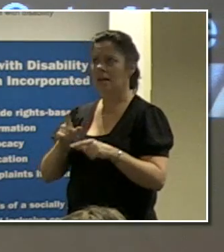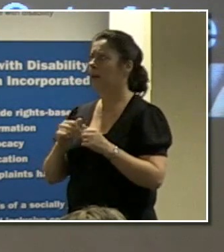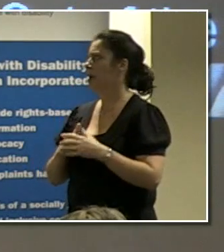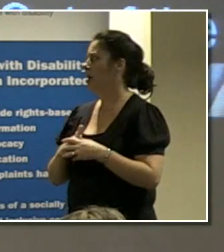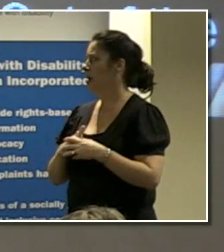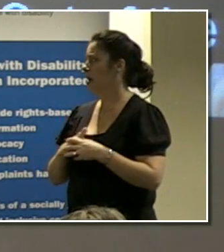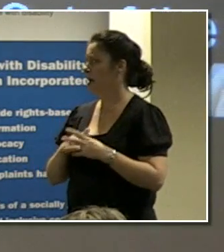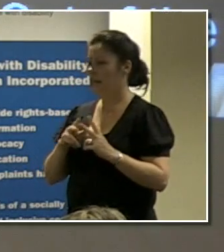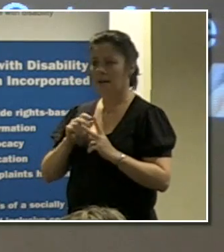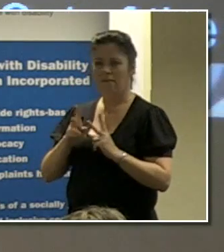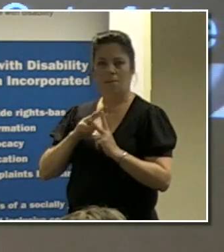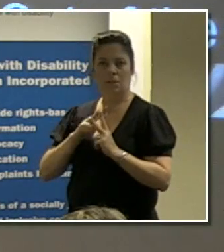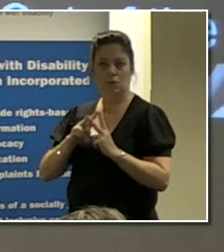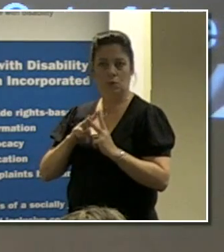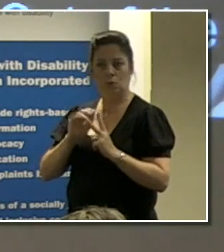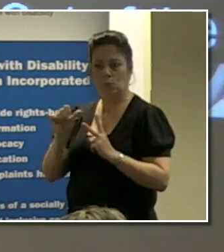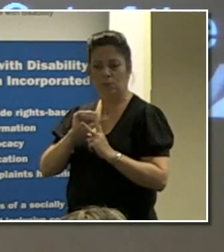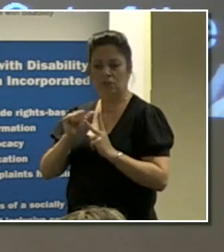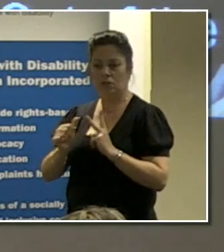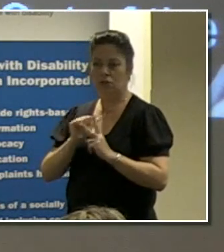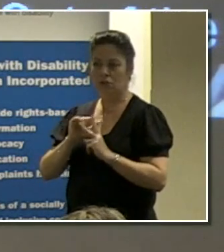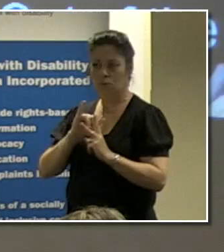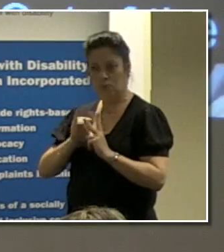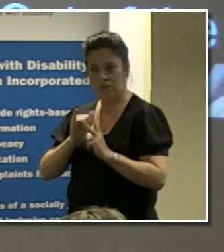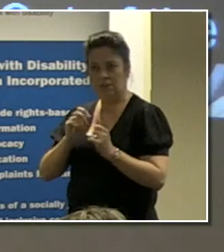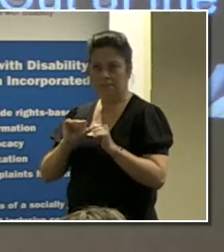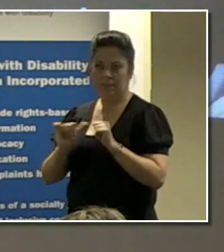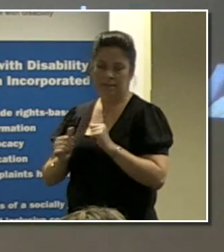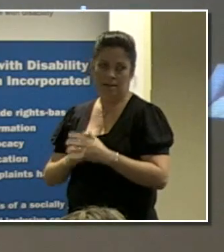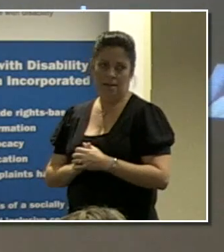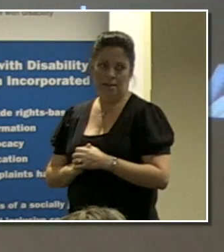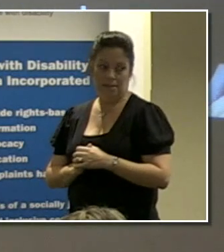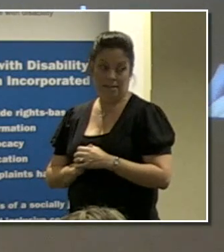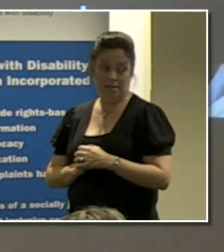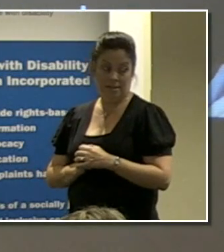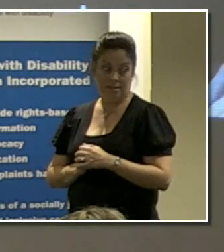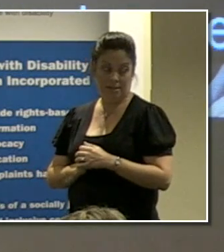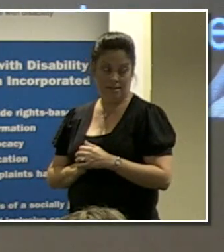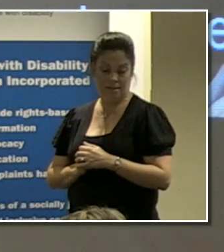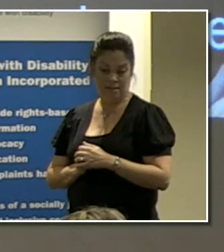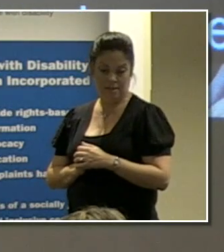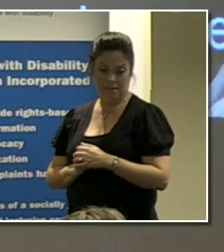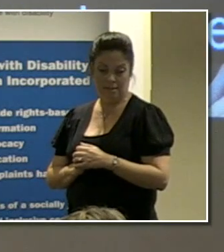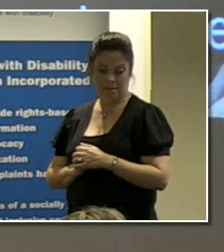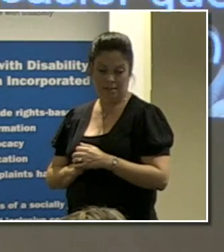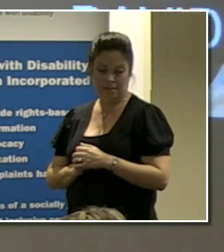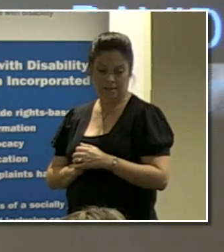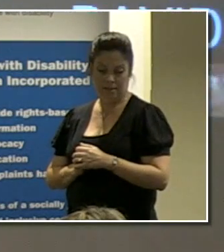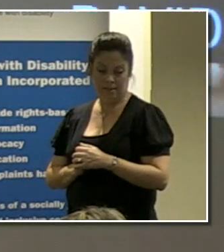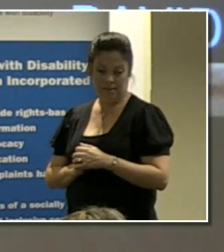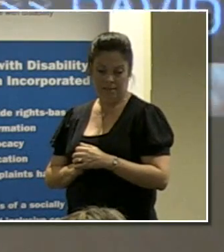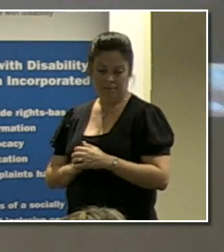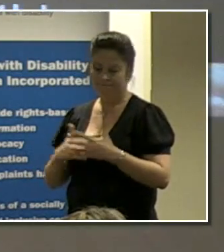easy question for you. Thank you. So the first thing we should say is